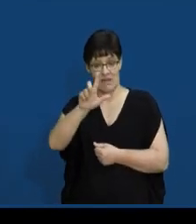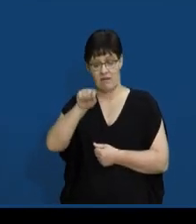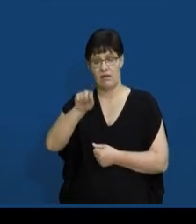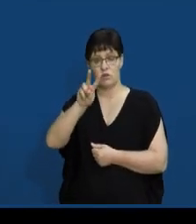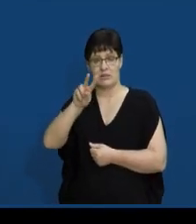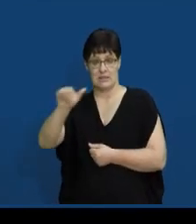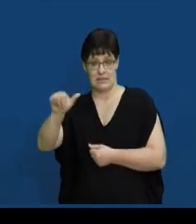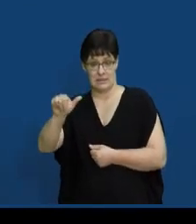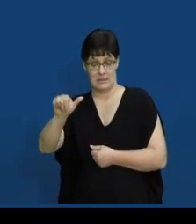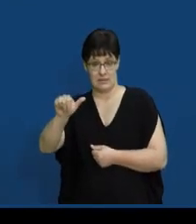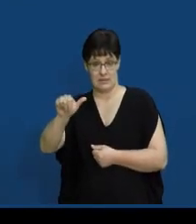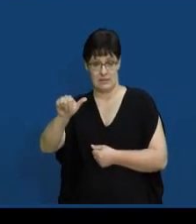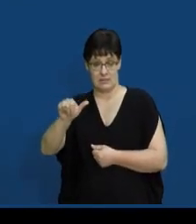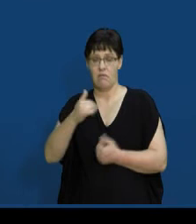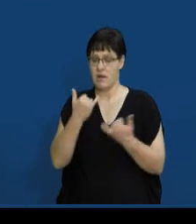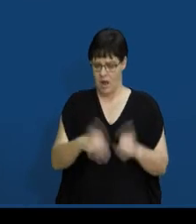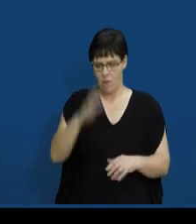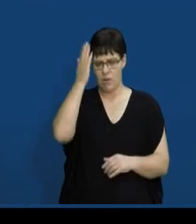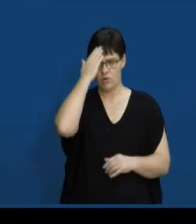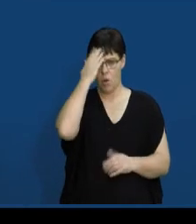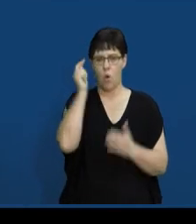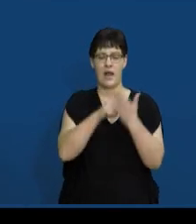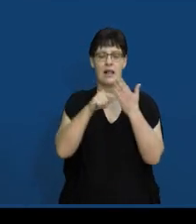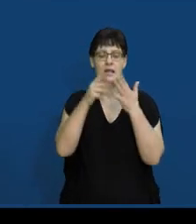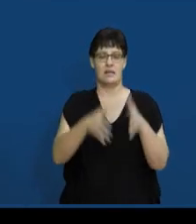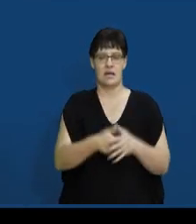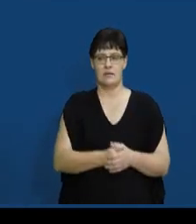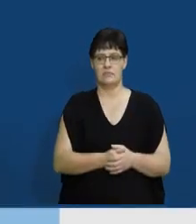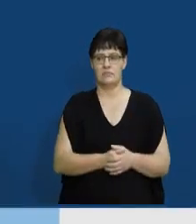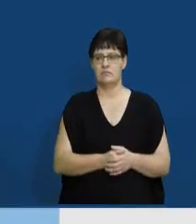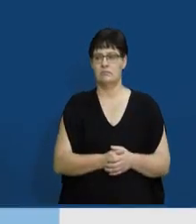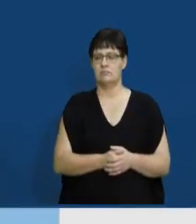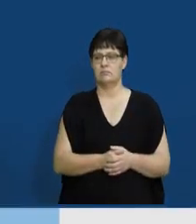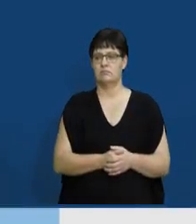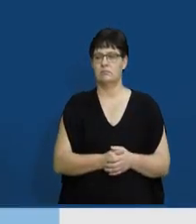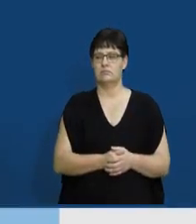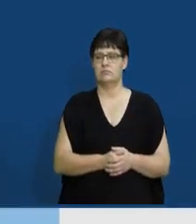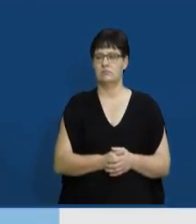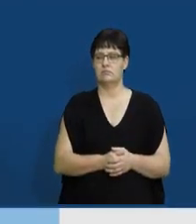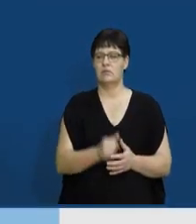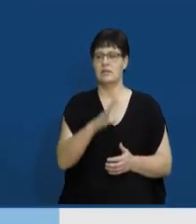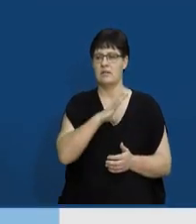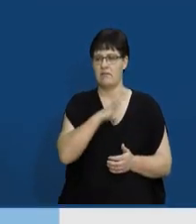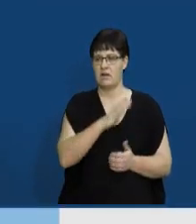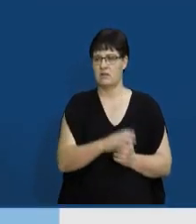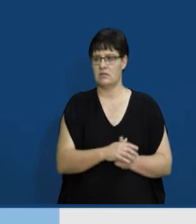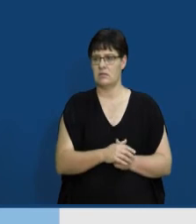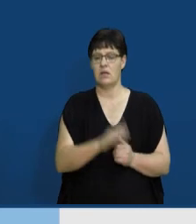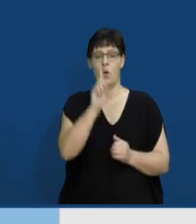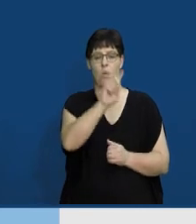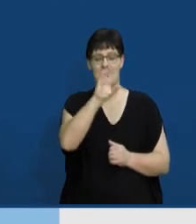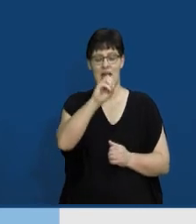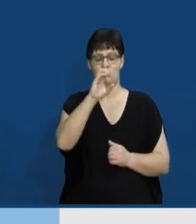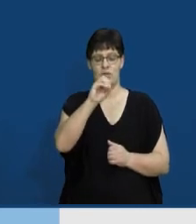7.26 Rand. Immediately I know, take out my calculator, and I say, fine, it's 100,000 shares,